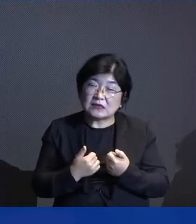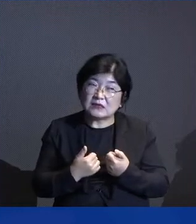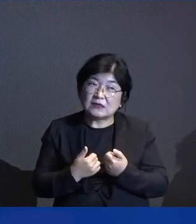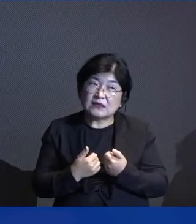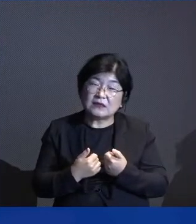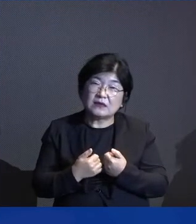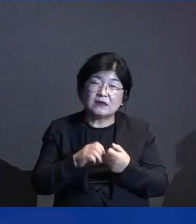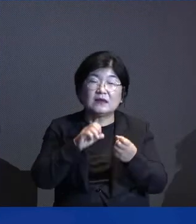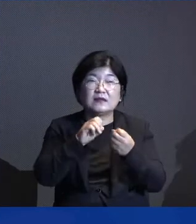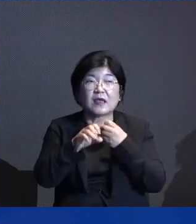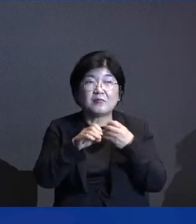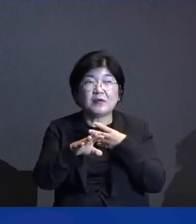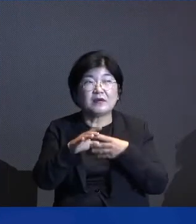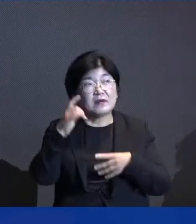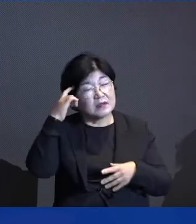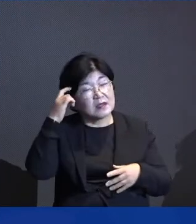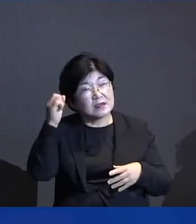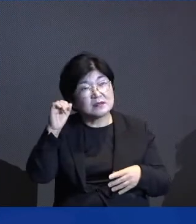like to